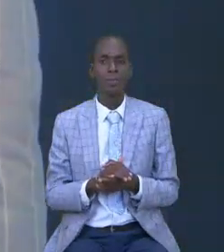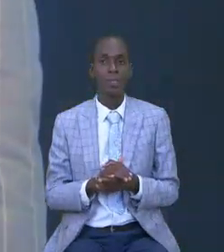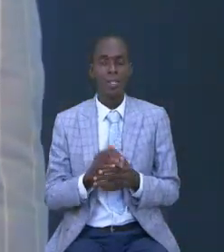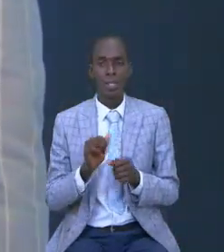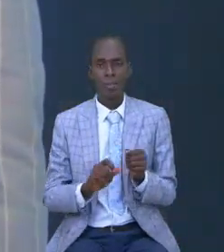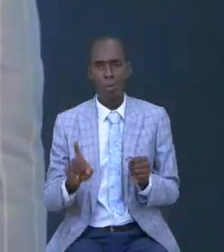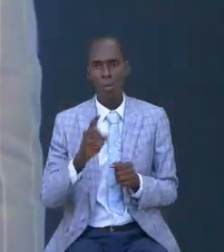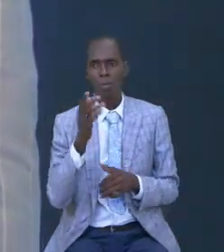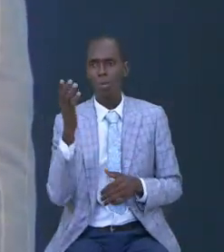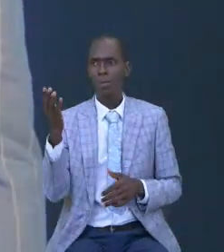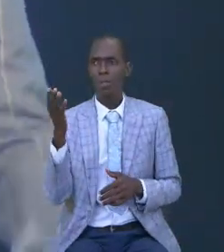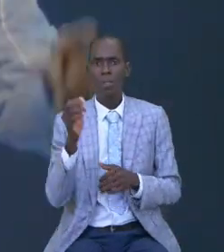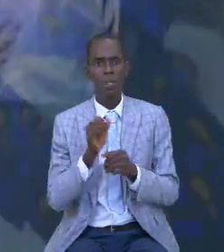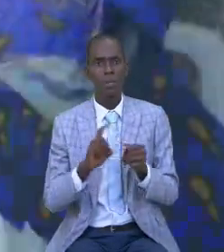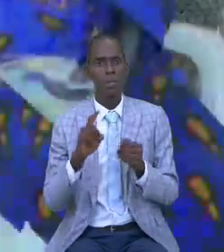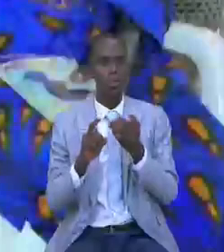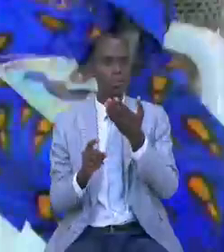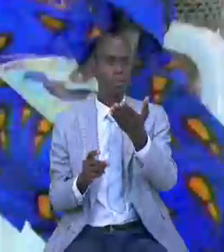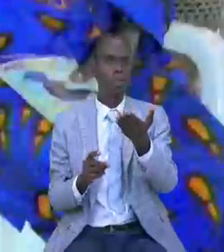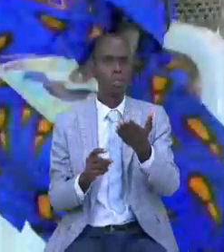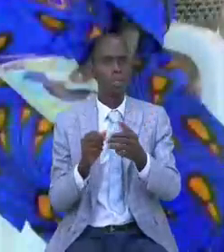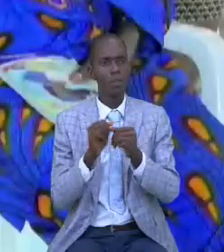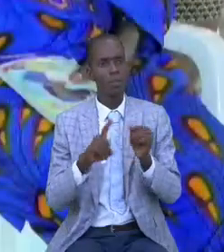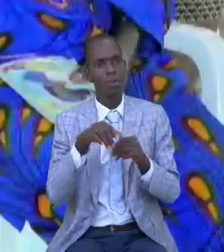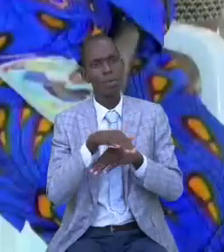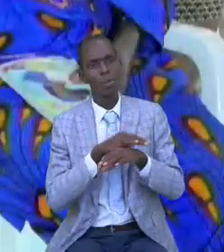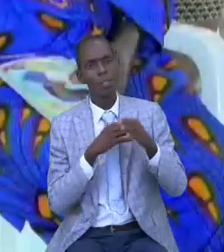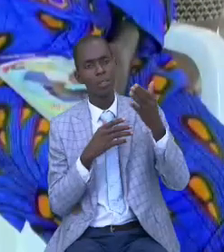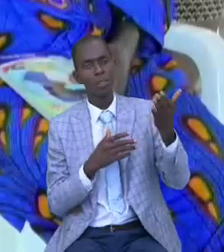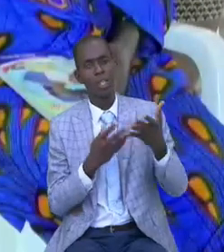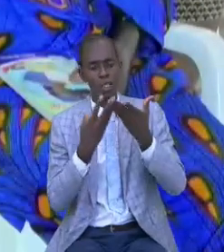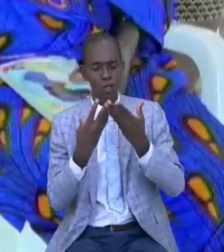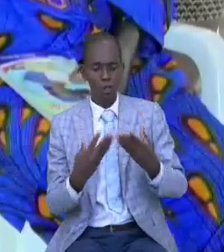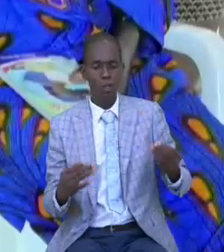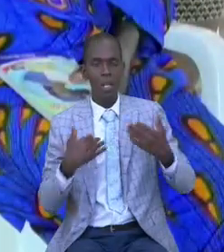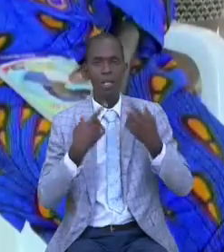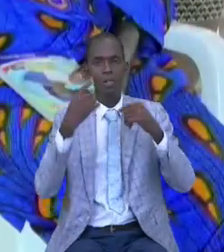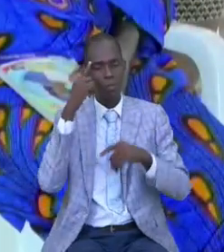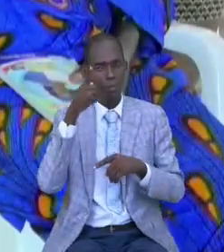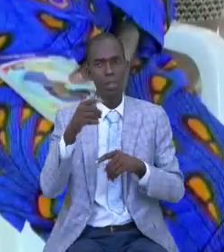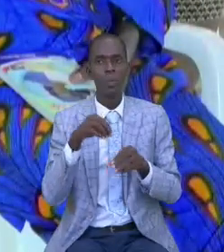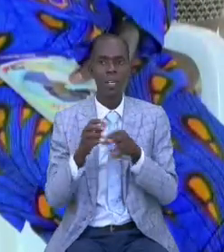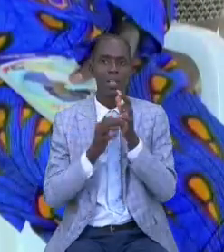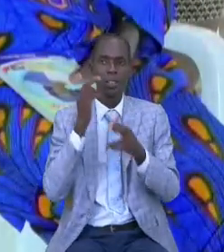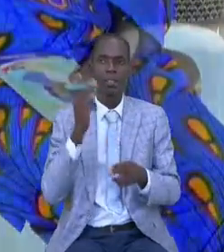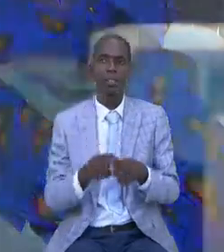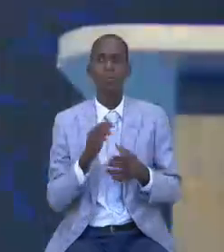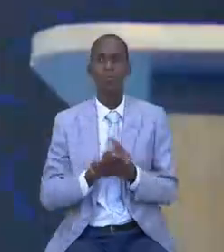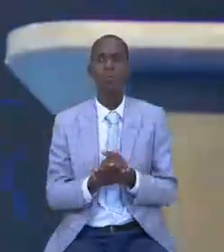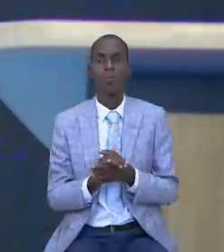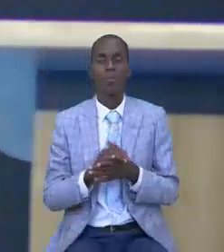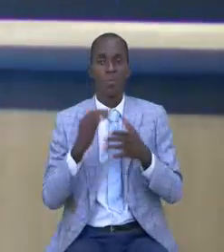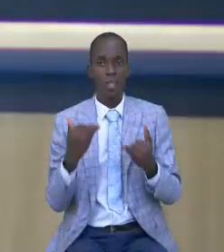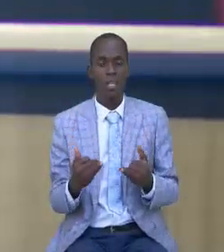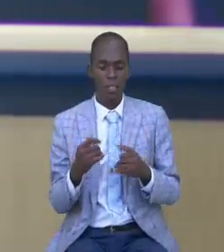Everyone there, everyone here, everyone over there, solution has now come for you. Heads